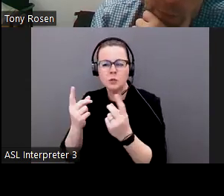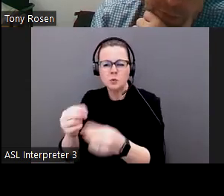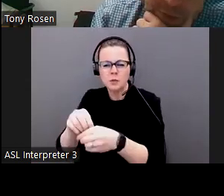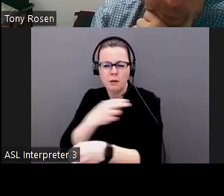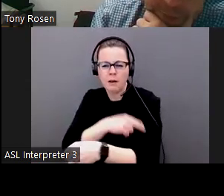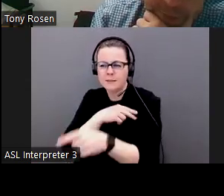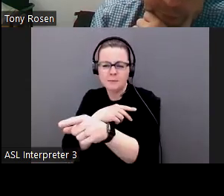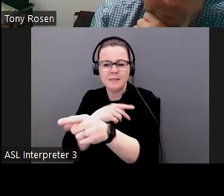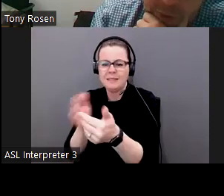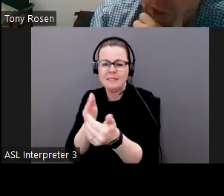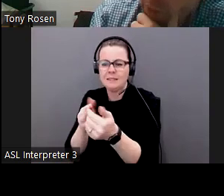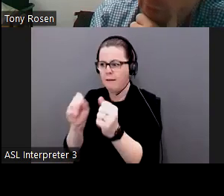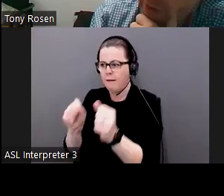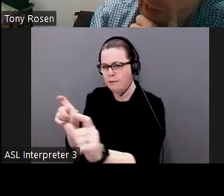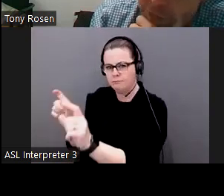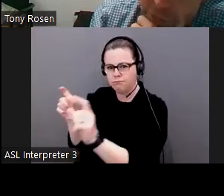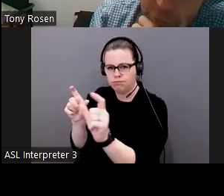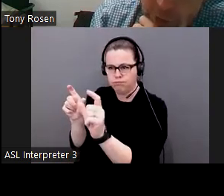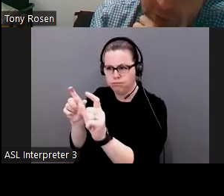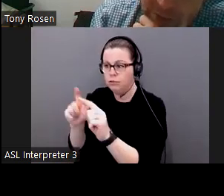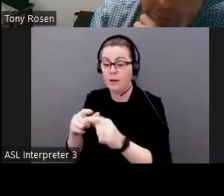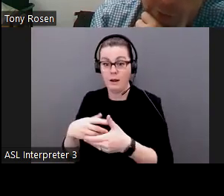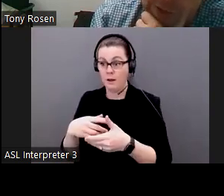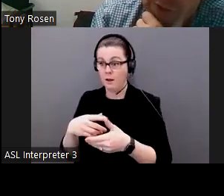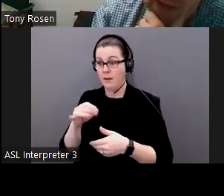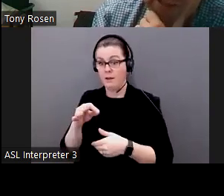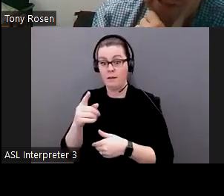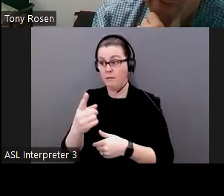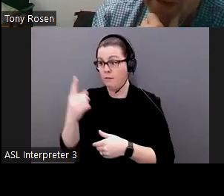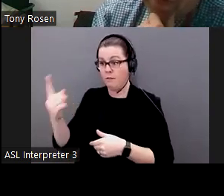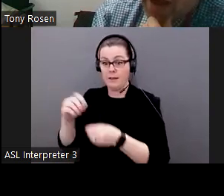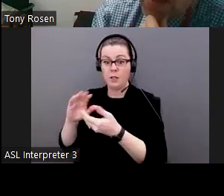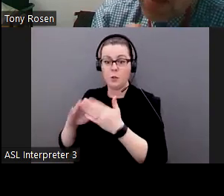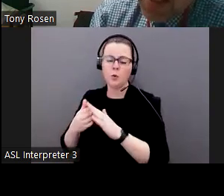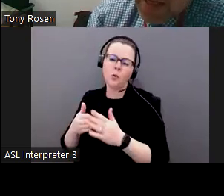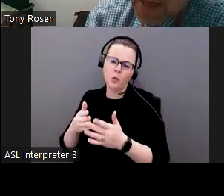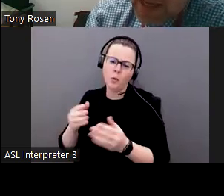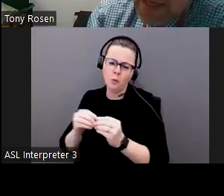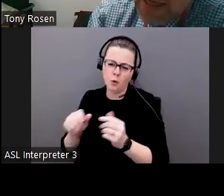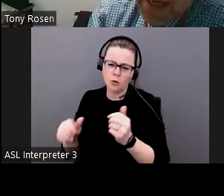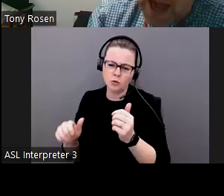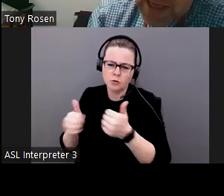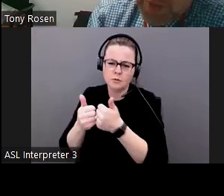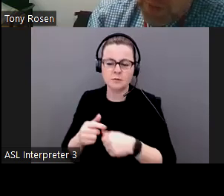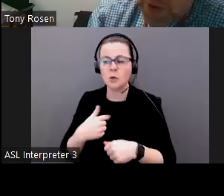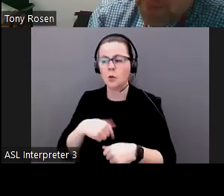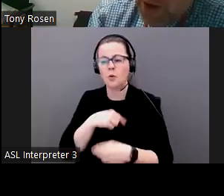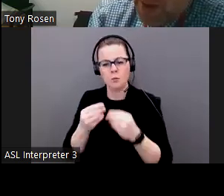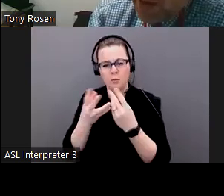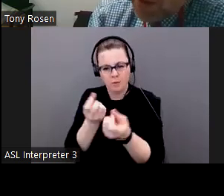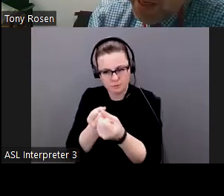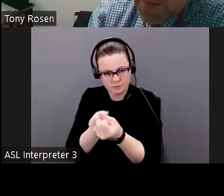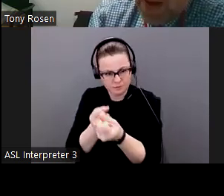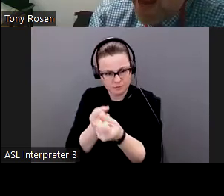the community. We provide support to victims during this crisis, and we advise the ED and hospital